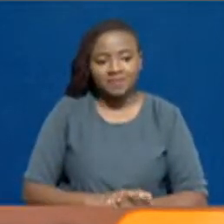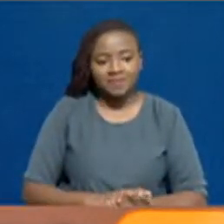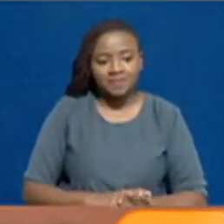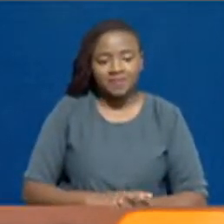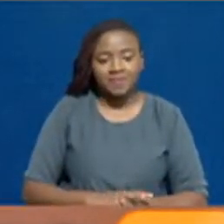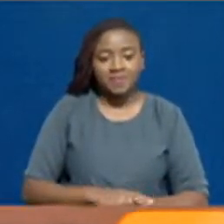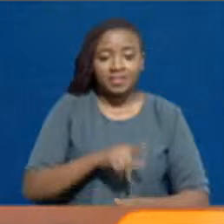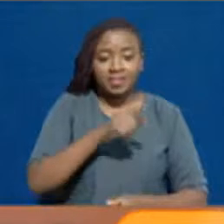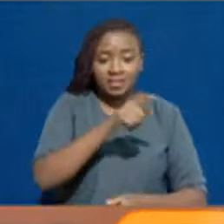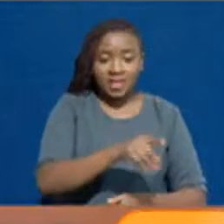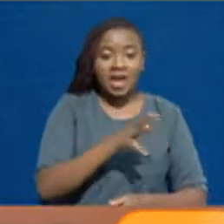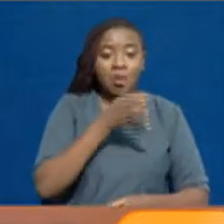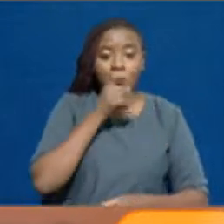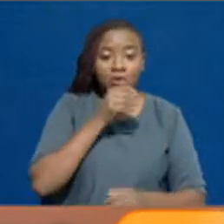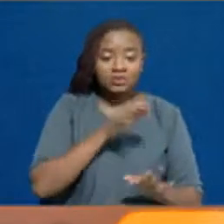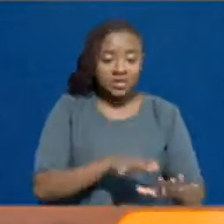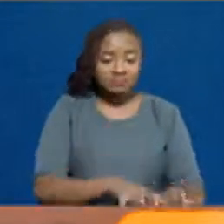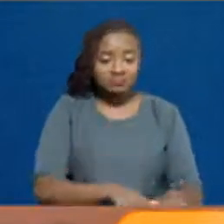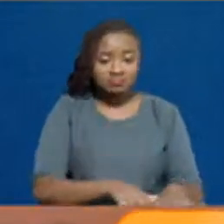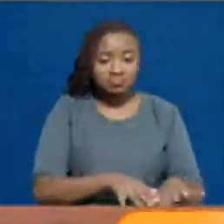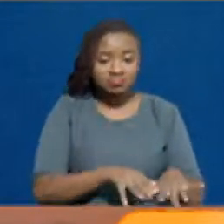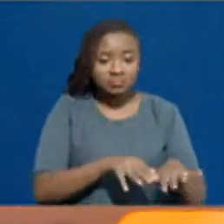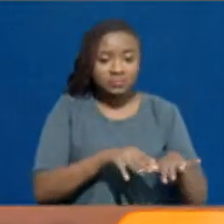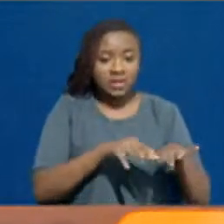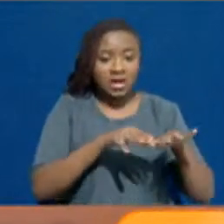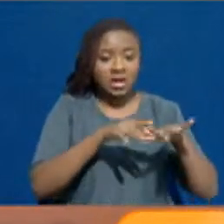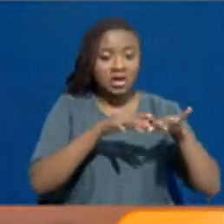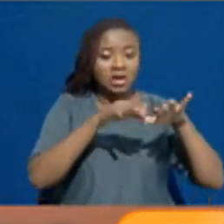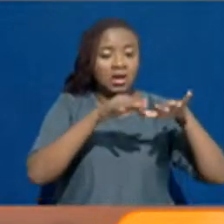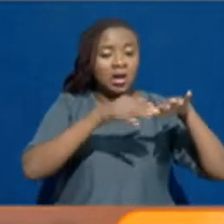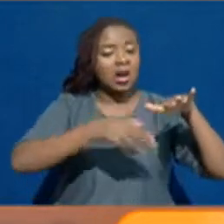the levels of water have gone to the lintel.